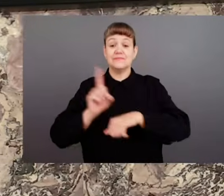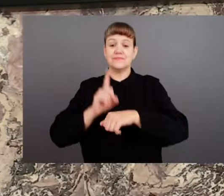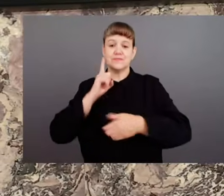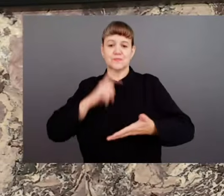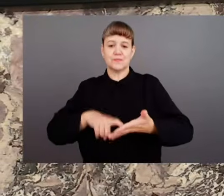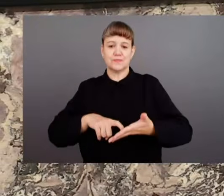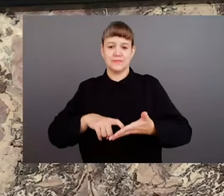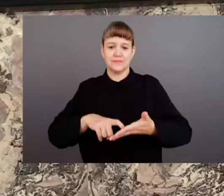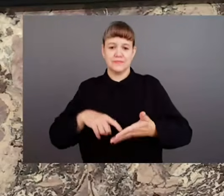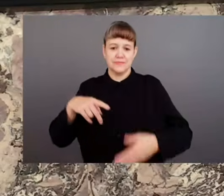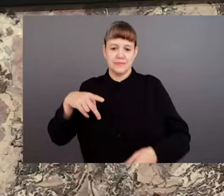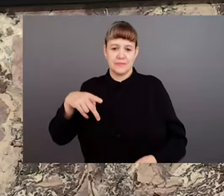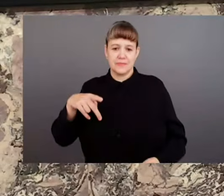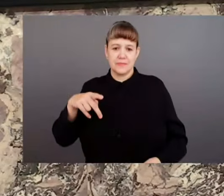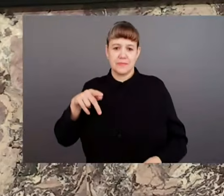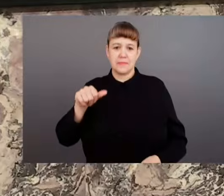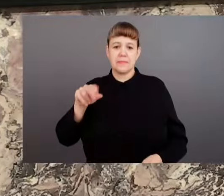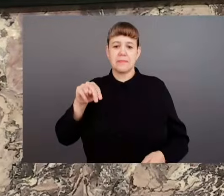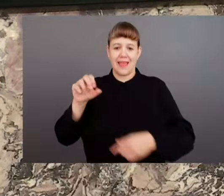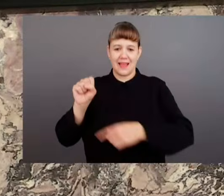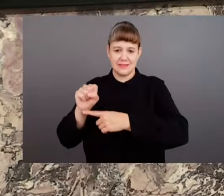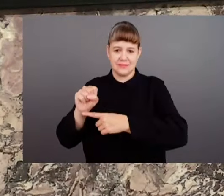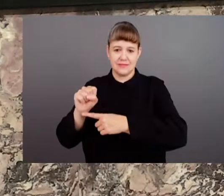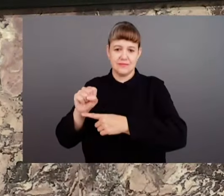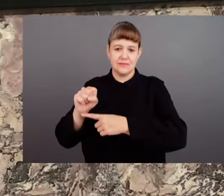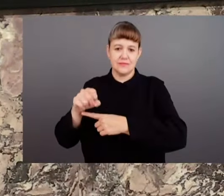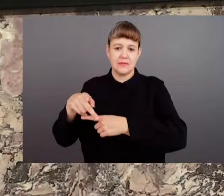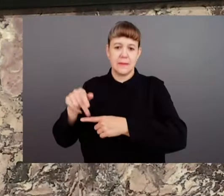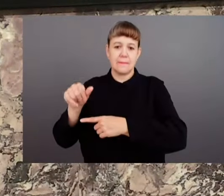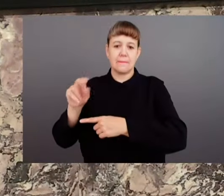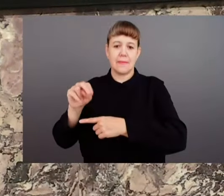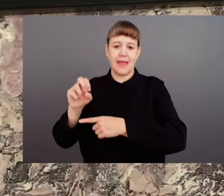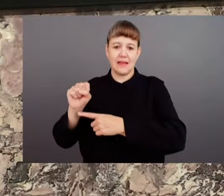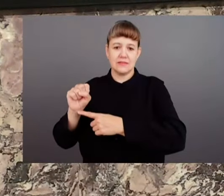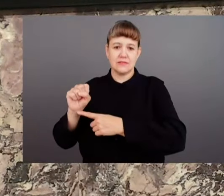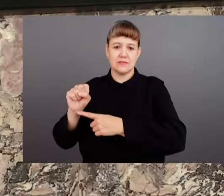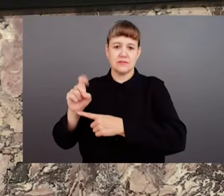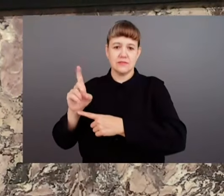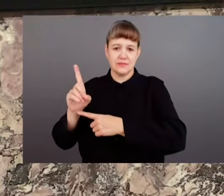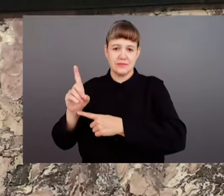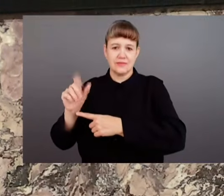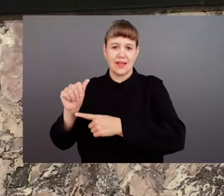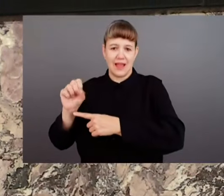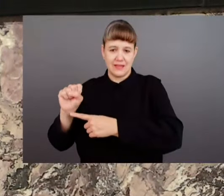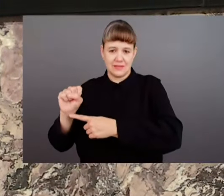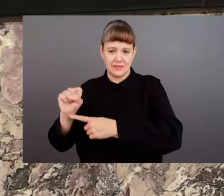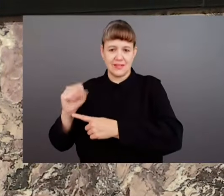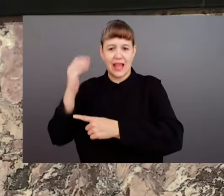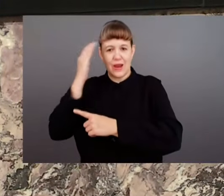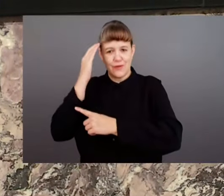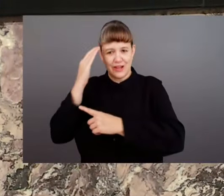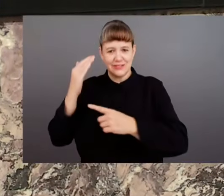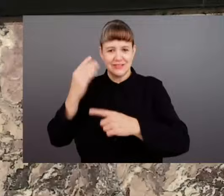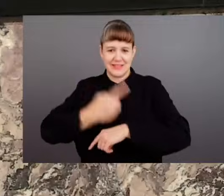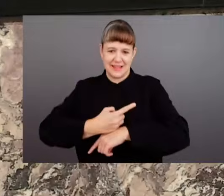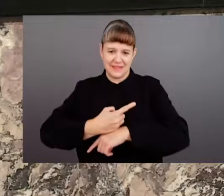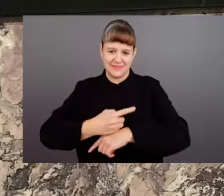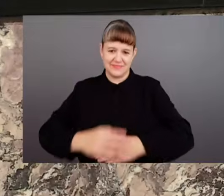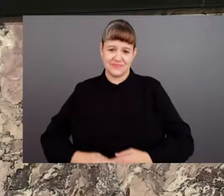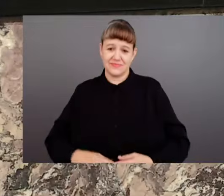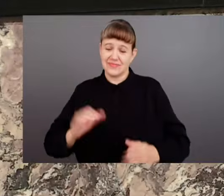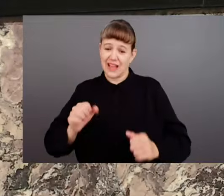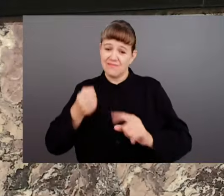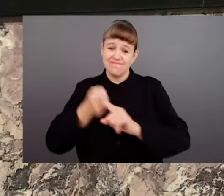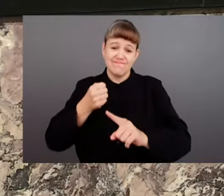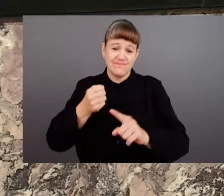devastating but often overlooked condition, one that can strike without warning and turn a healthy, thriving child into someone unrecognizable